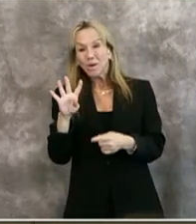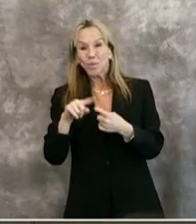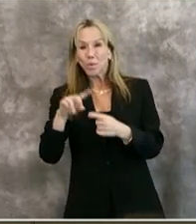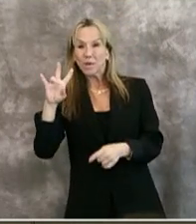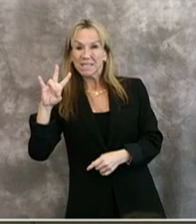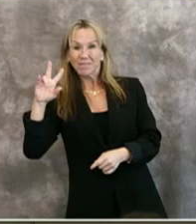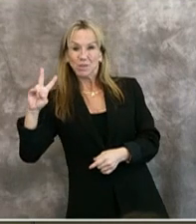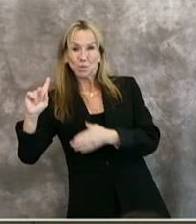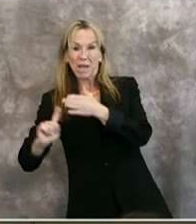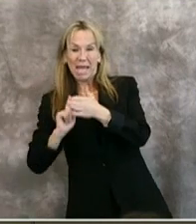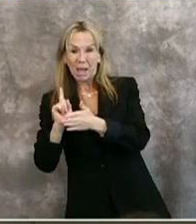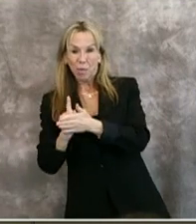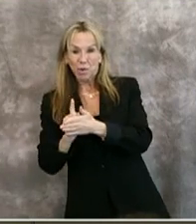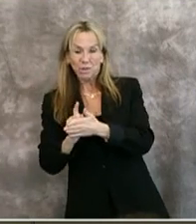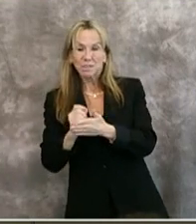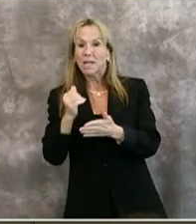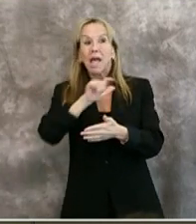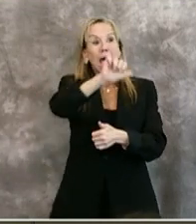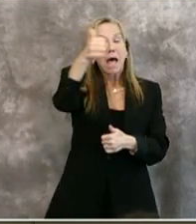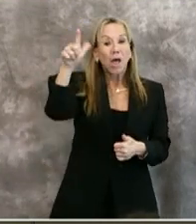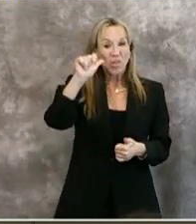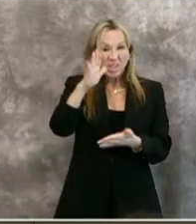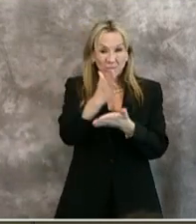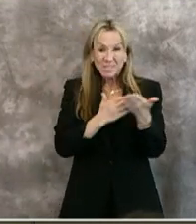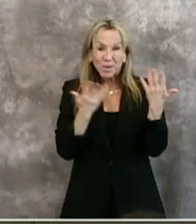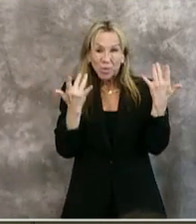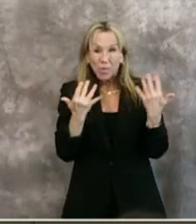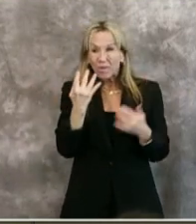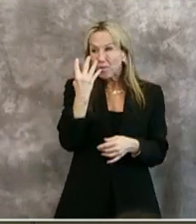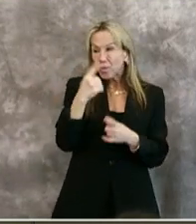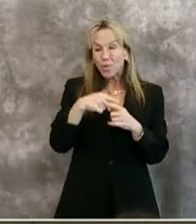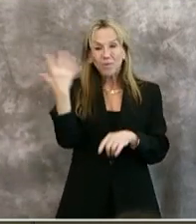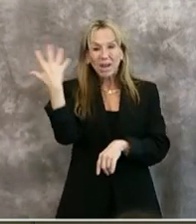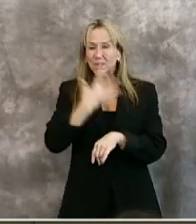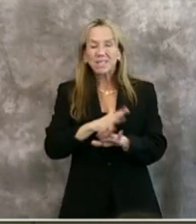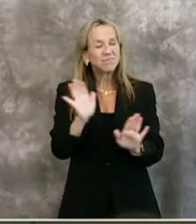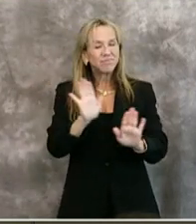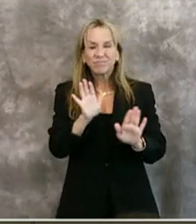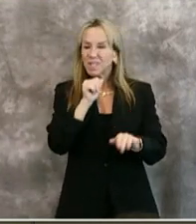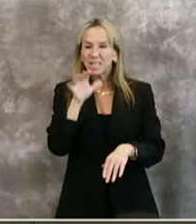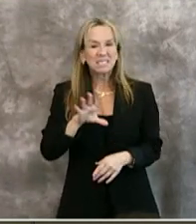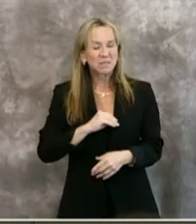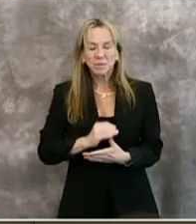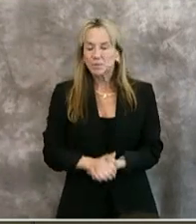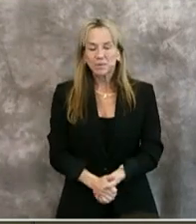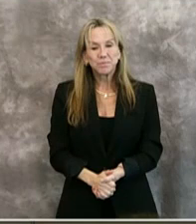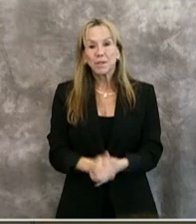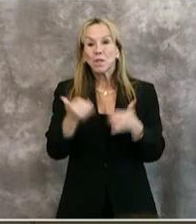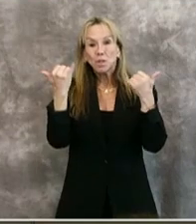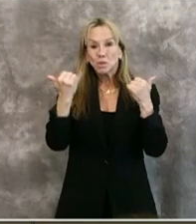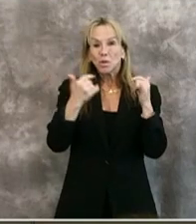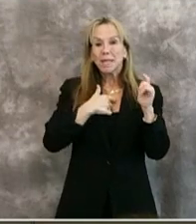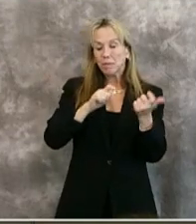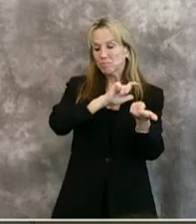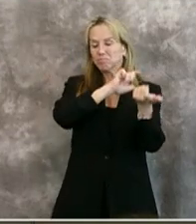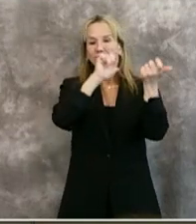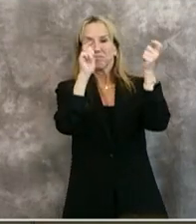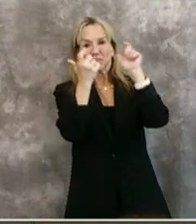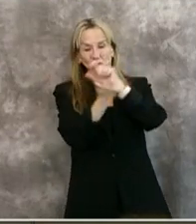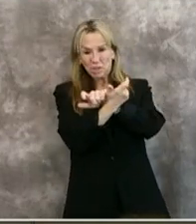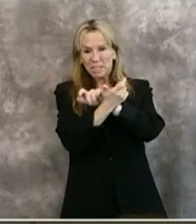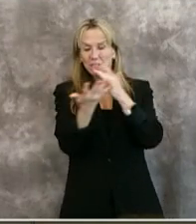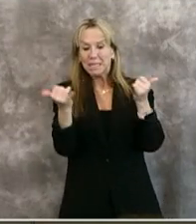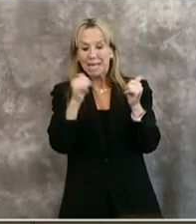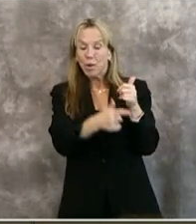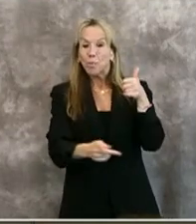more days for results from other labs are just not acceptable. This renewed focus on priority populations will